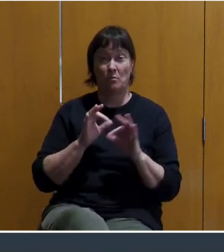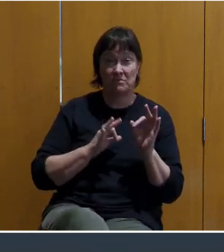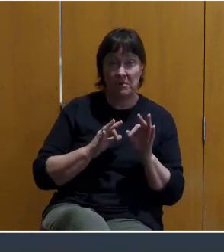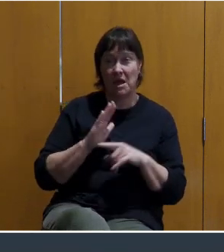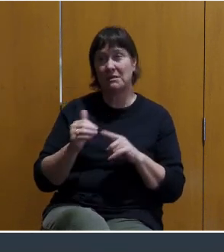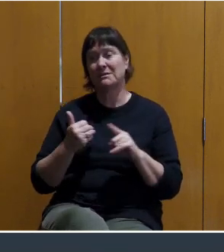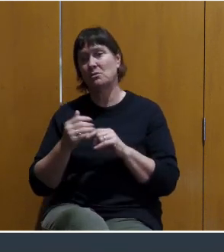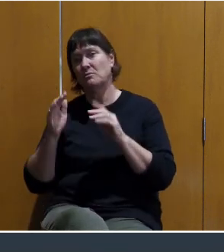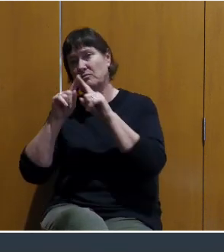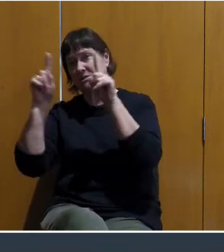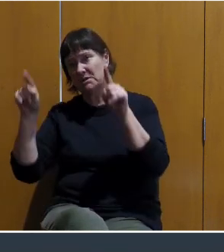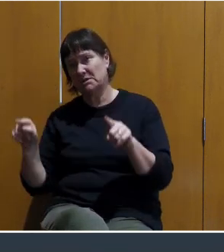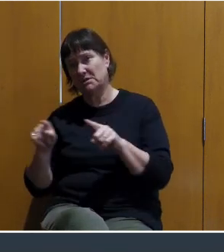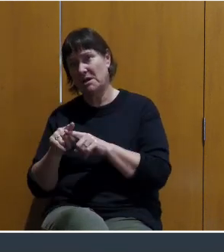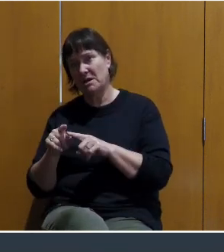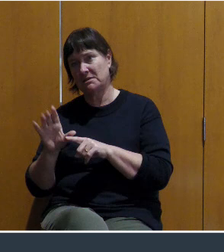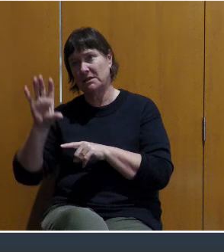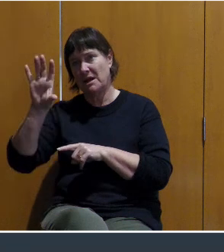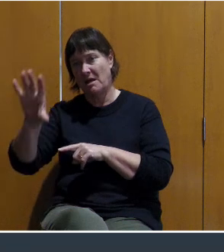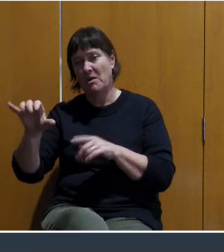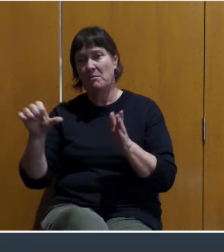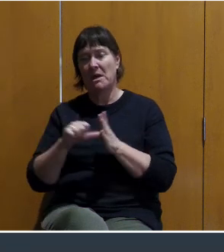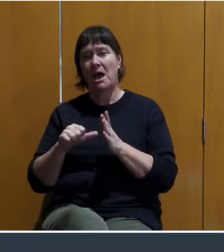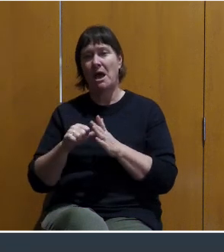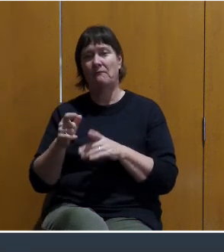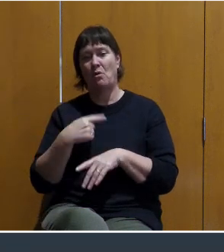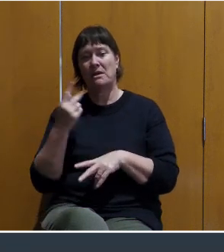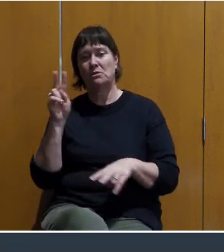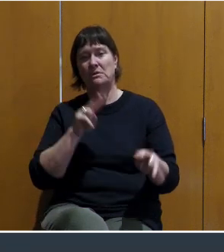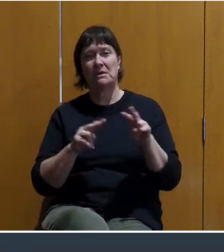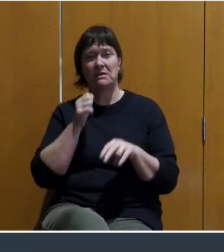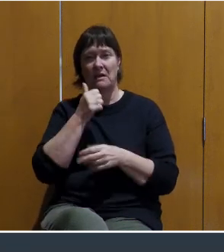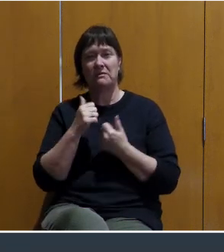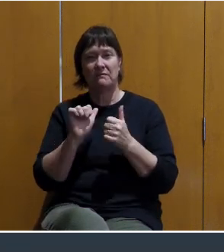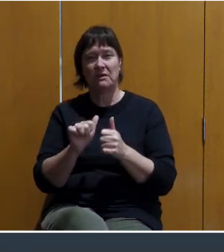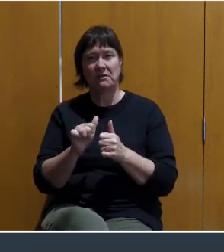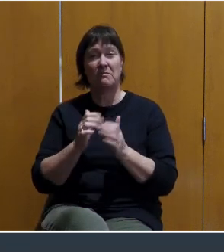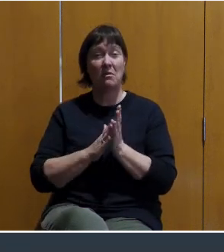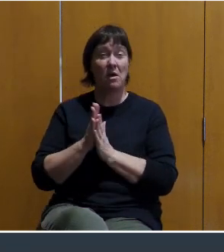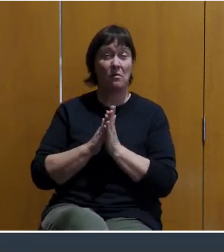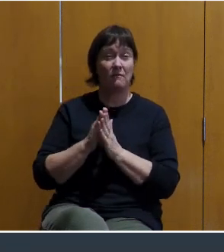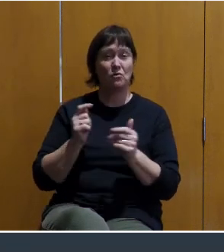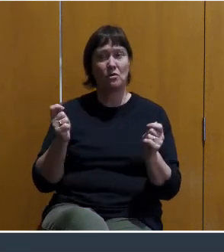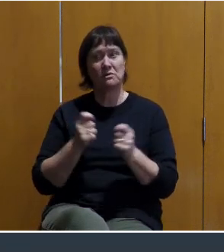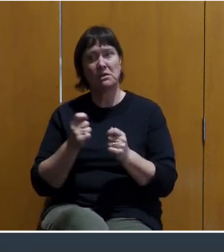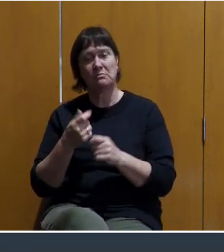get the signage in place, it would be hard for us to assess how effective that is. But I'm looking forward to those changes because I've sat and I've